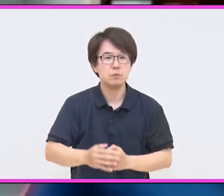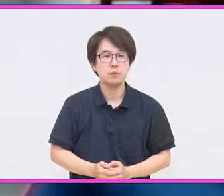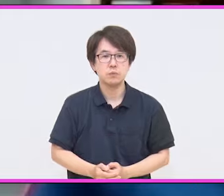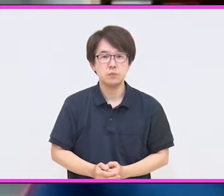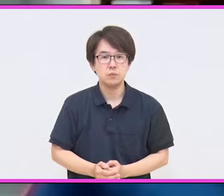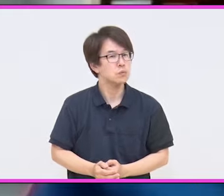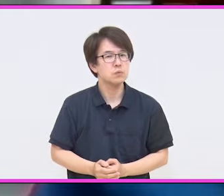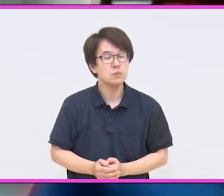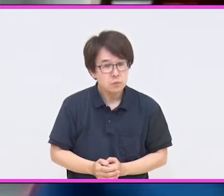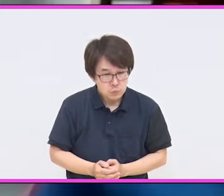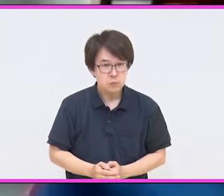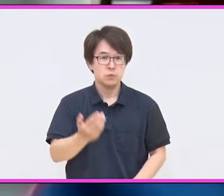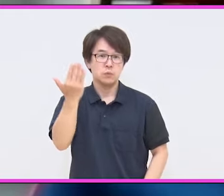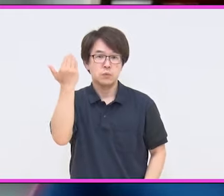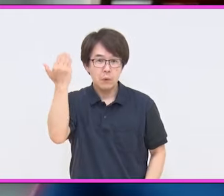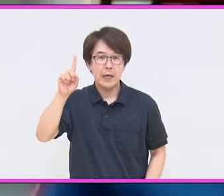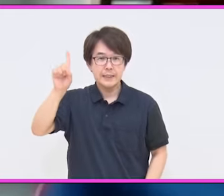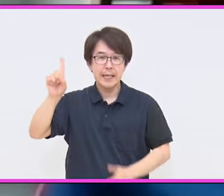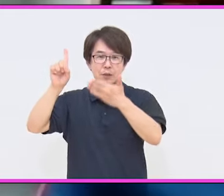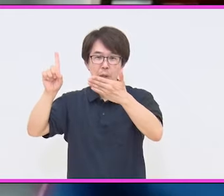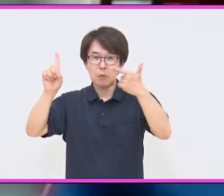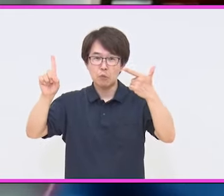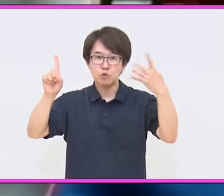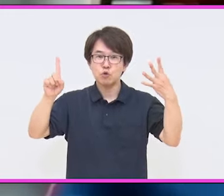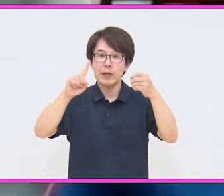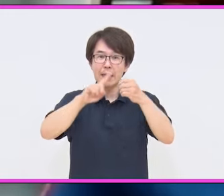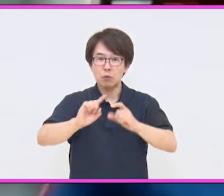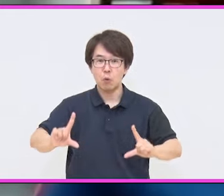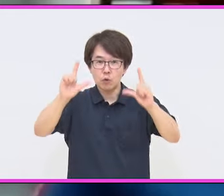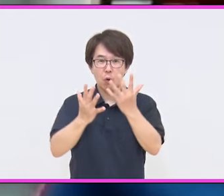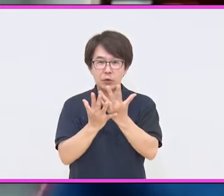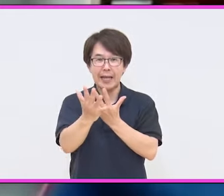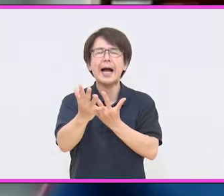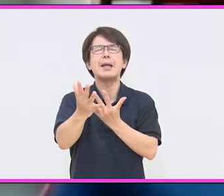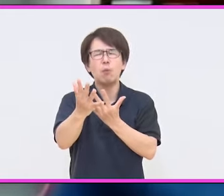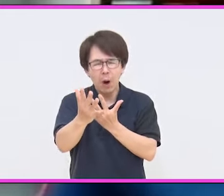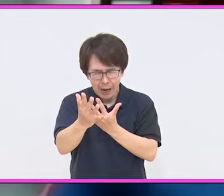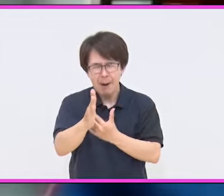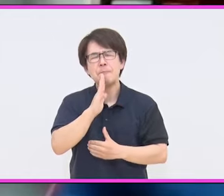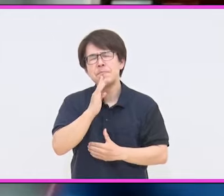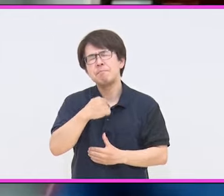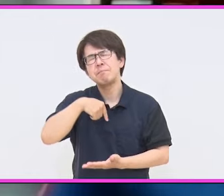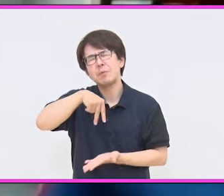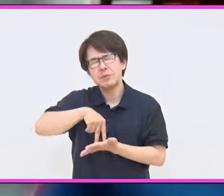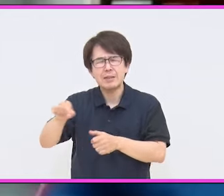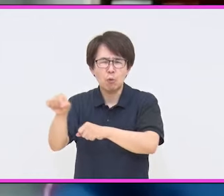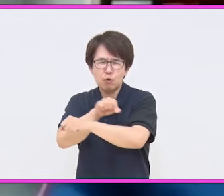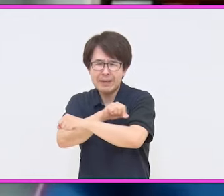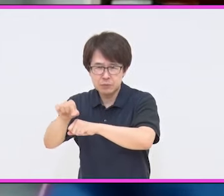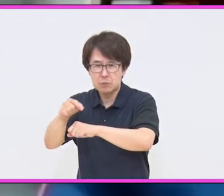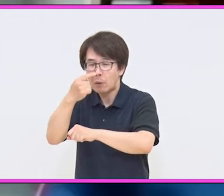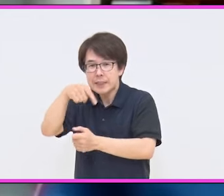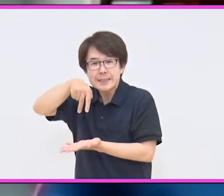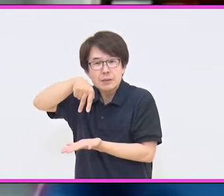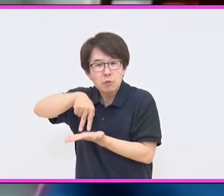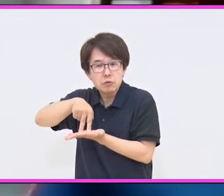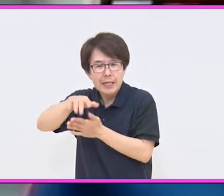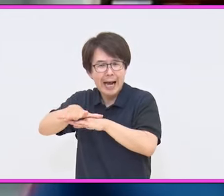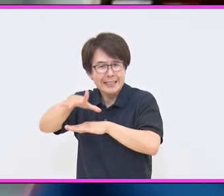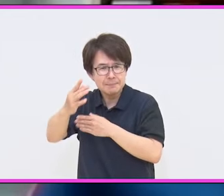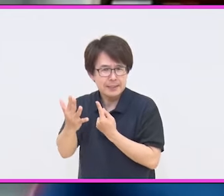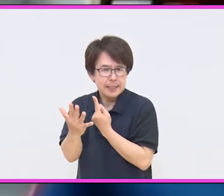because of being in 64, and that was such a special games to me. Not only was it my first games, but also